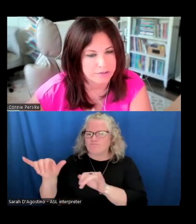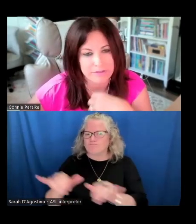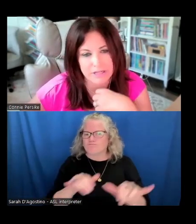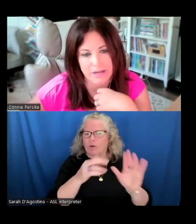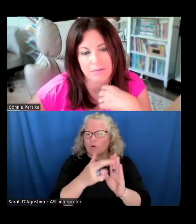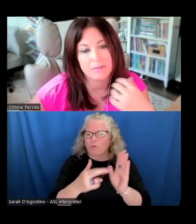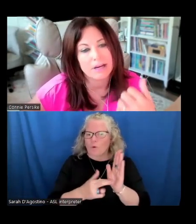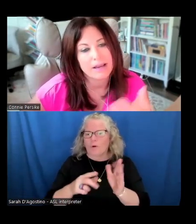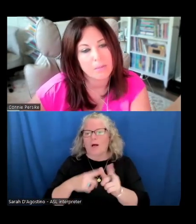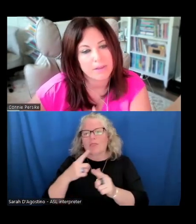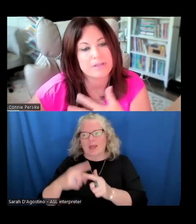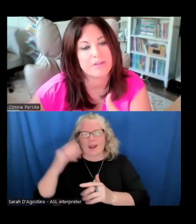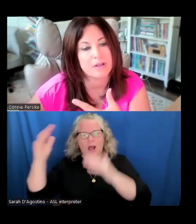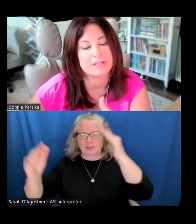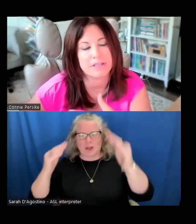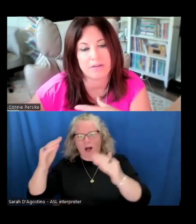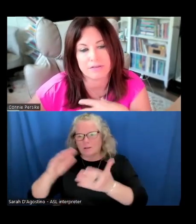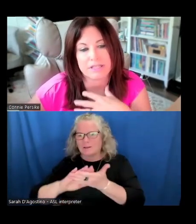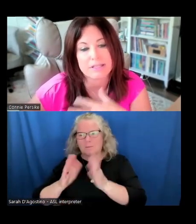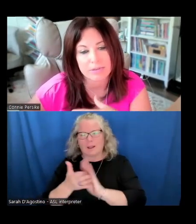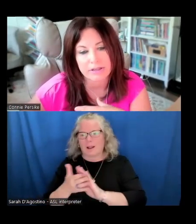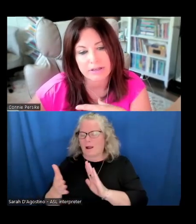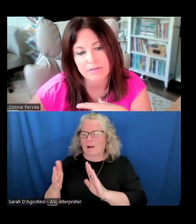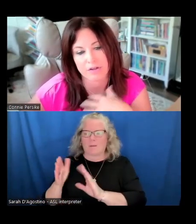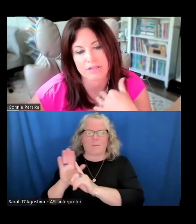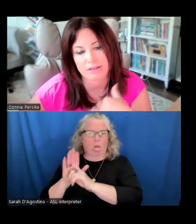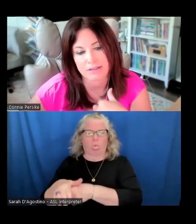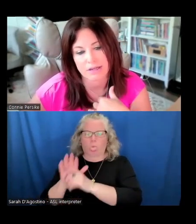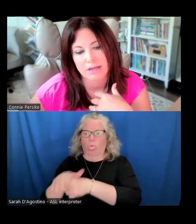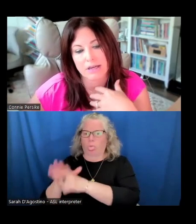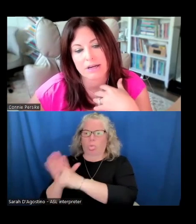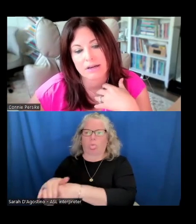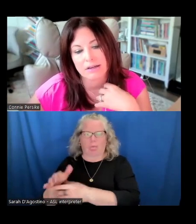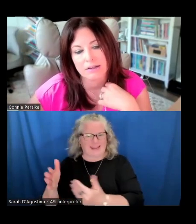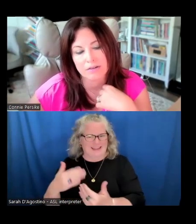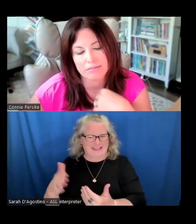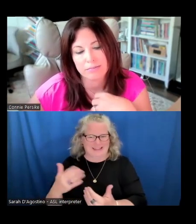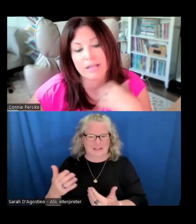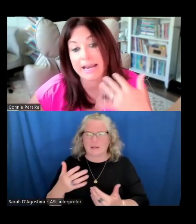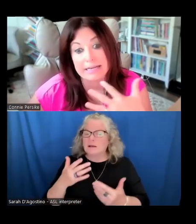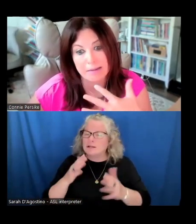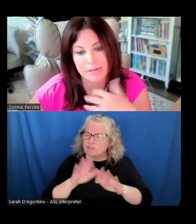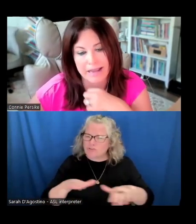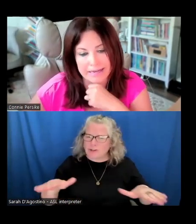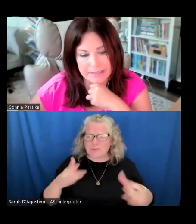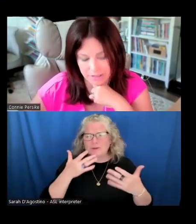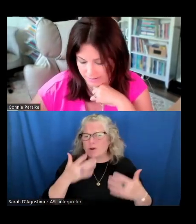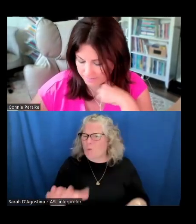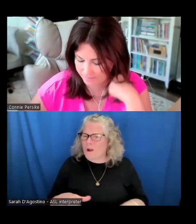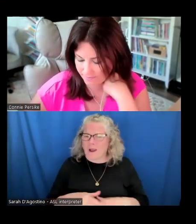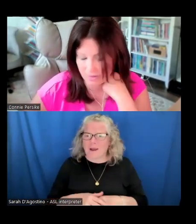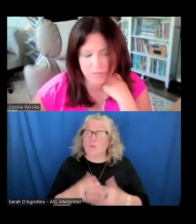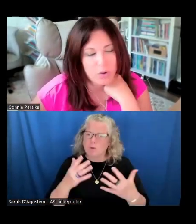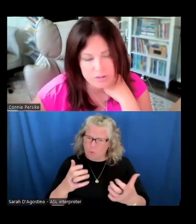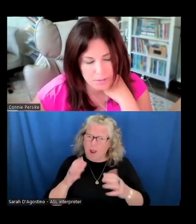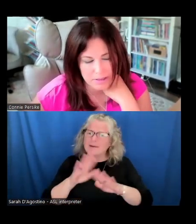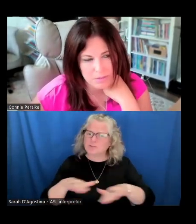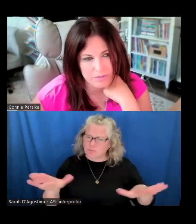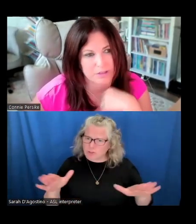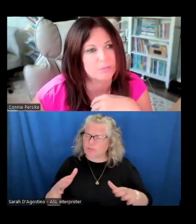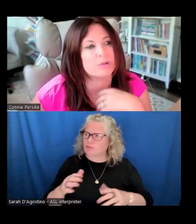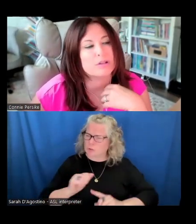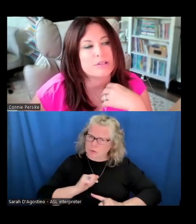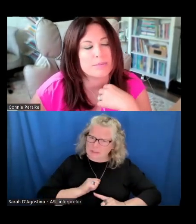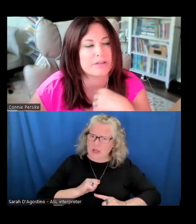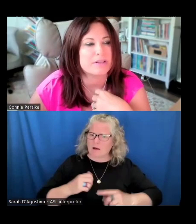our children of today. We want to help them develop self-discipline versus, blind compliance. Of course, we want them